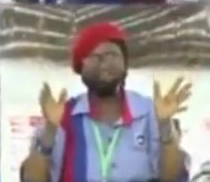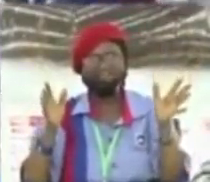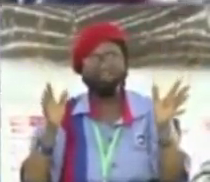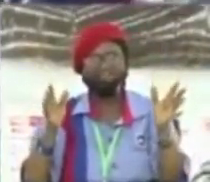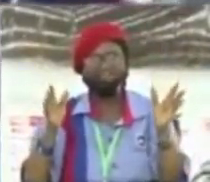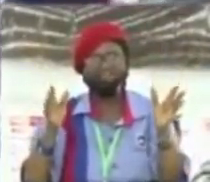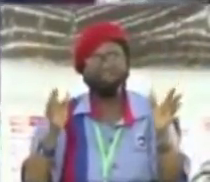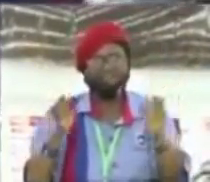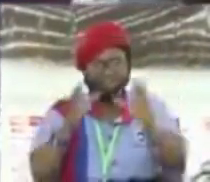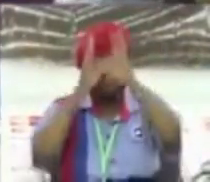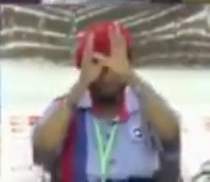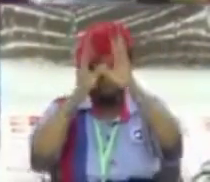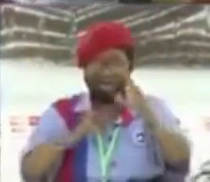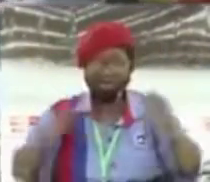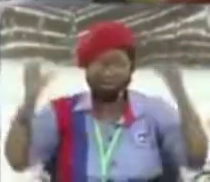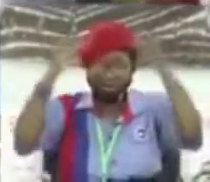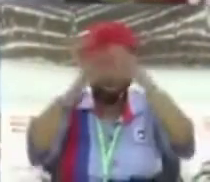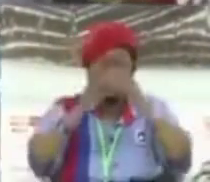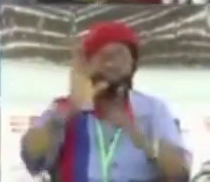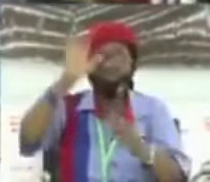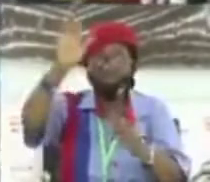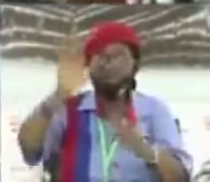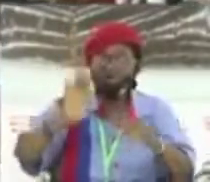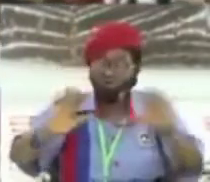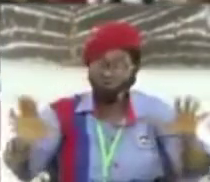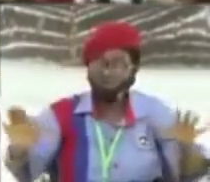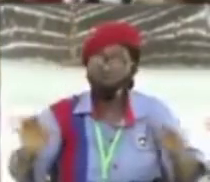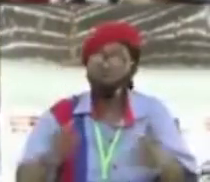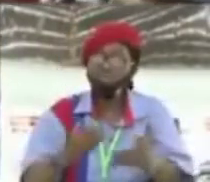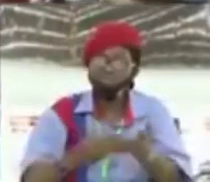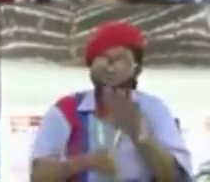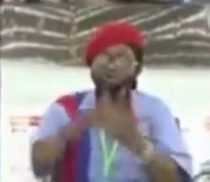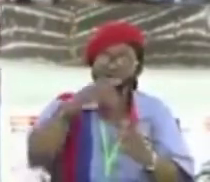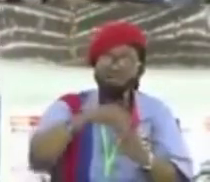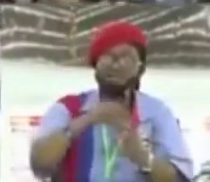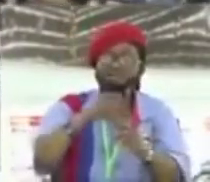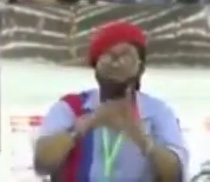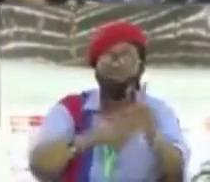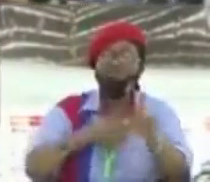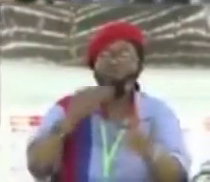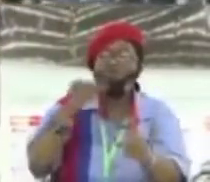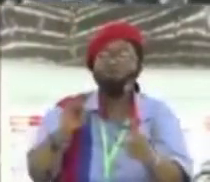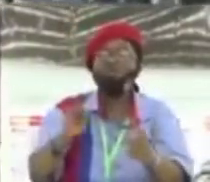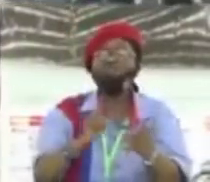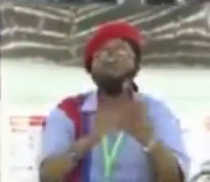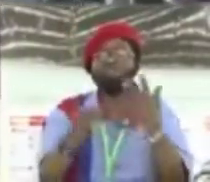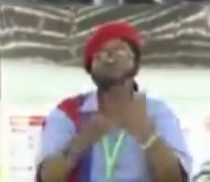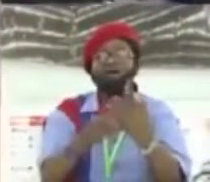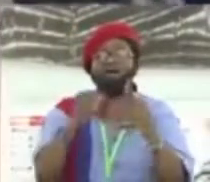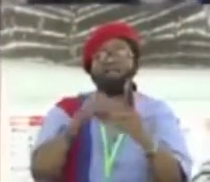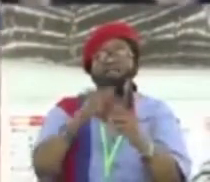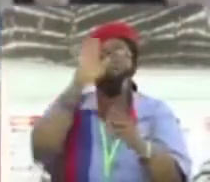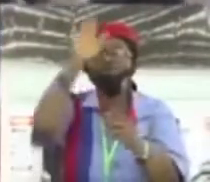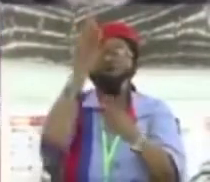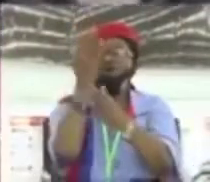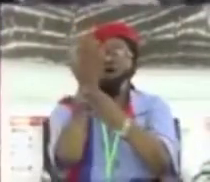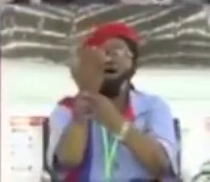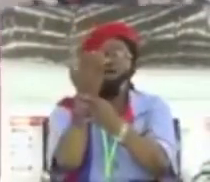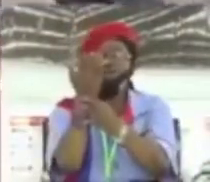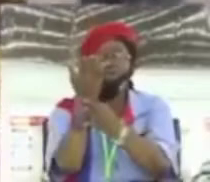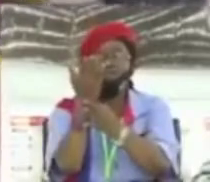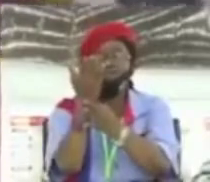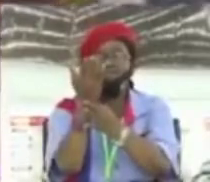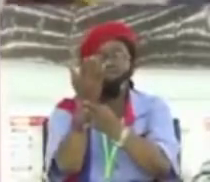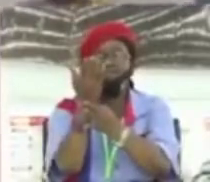Father, I'm committing your children born in the month of December into your hands. Baba, mo fi awon omo re won yi ti a bi ninu osu keji lale olowo.